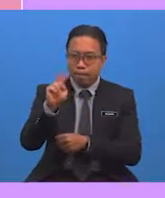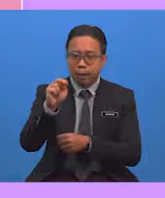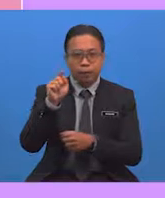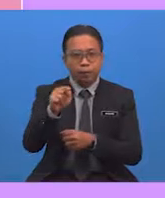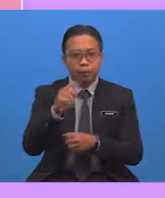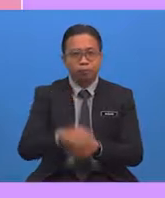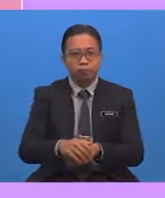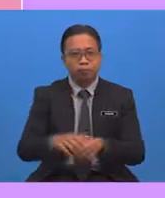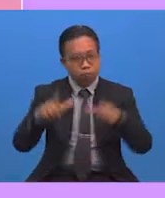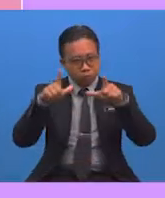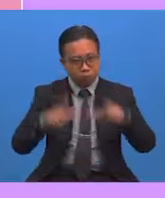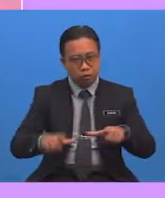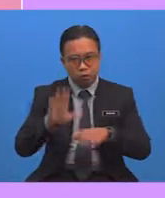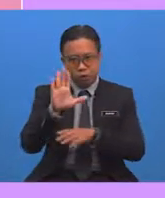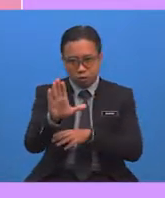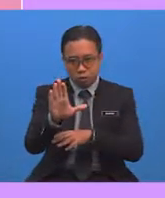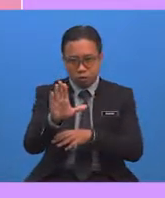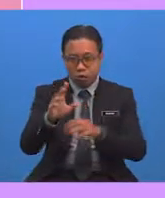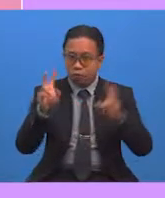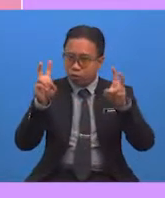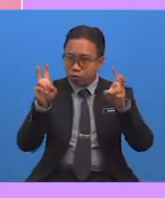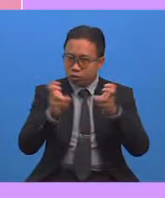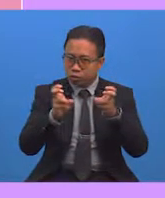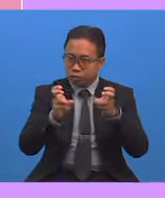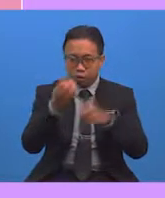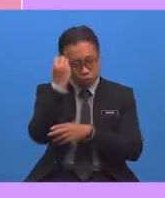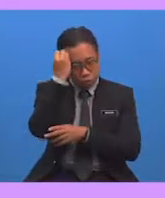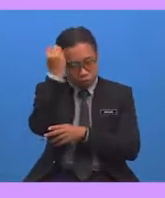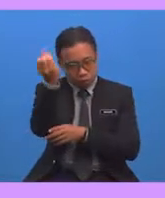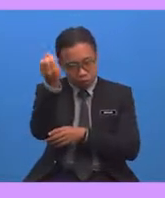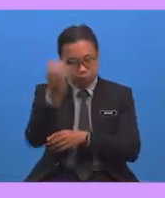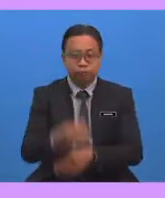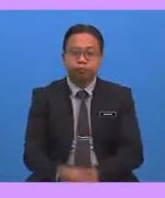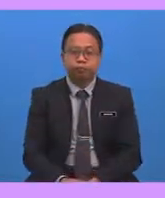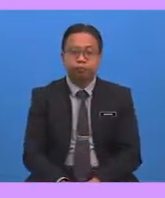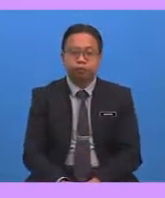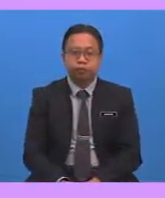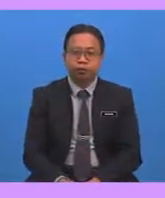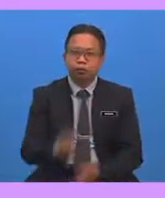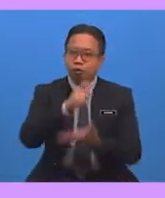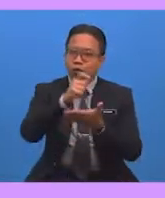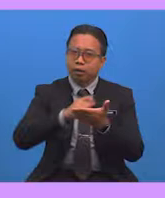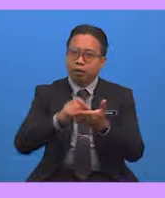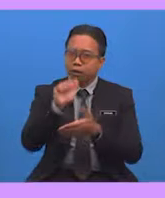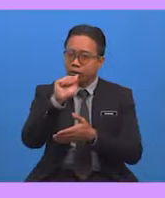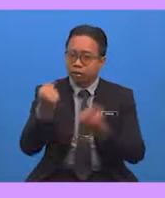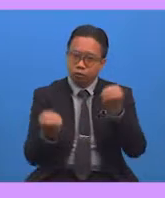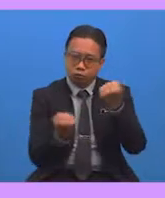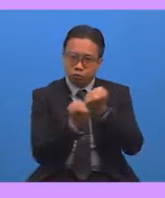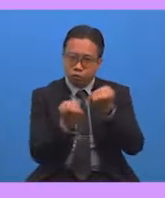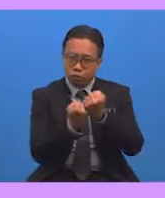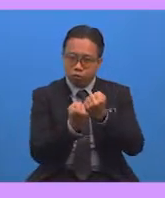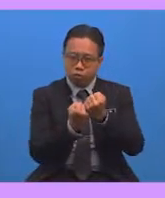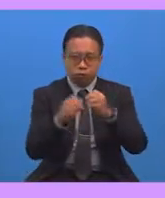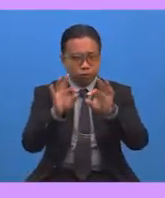Restate your thesis statement or opinion or stand. Writing a strong thesis